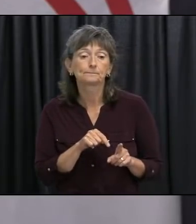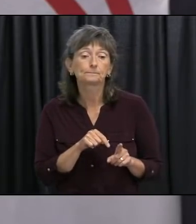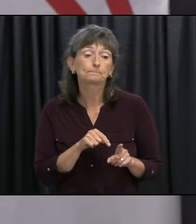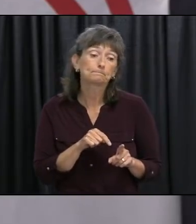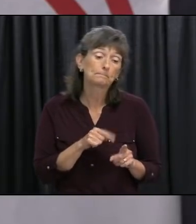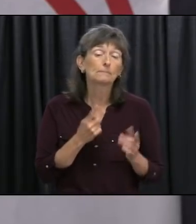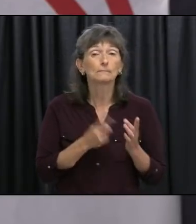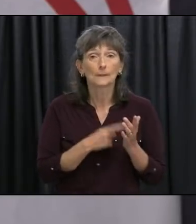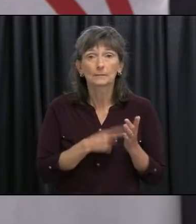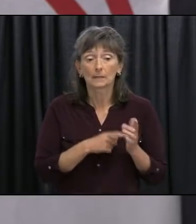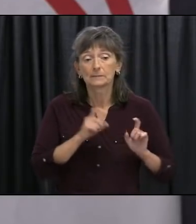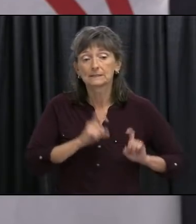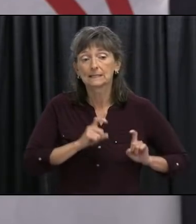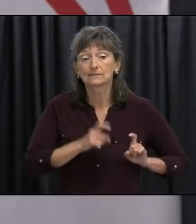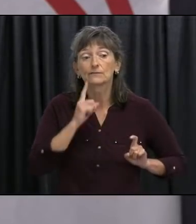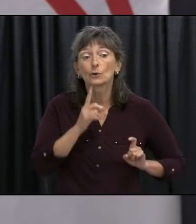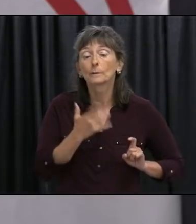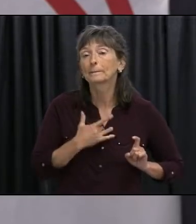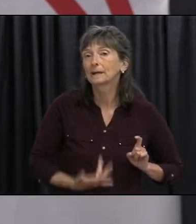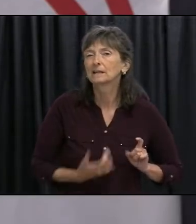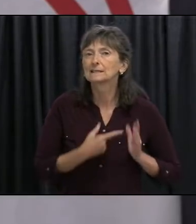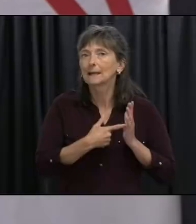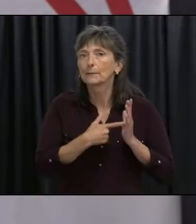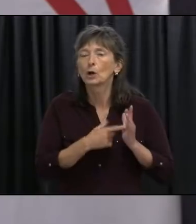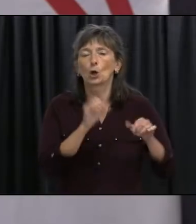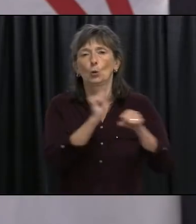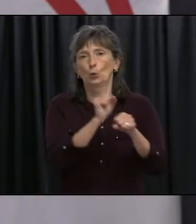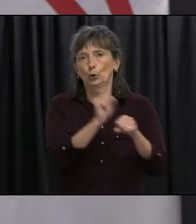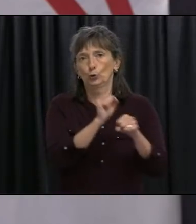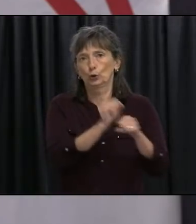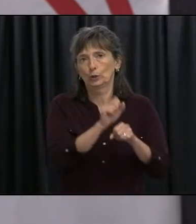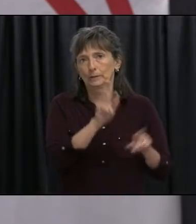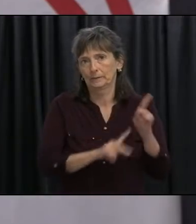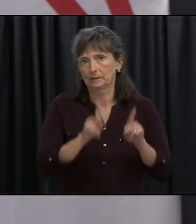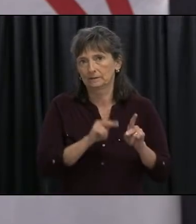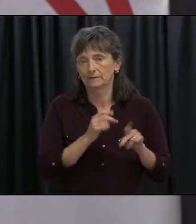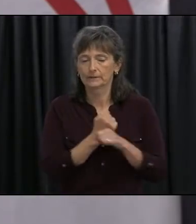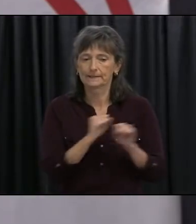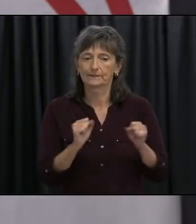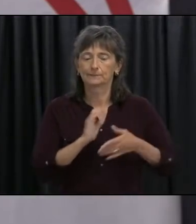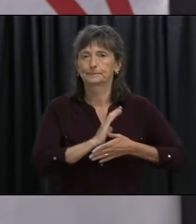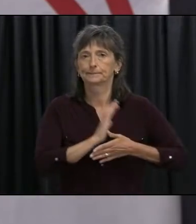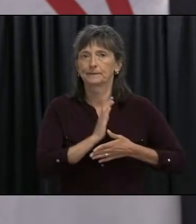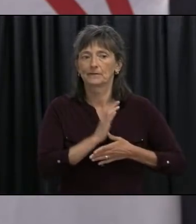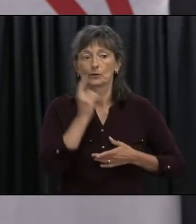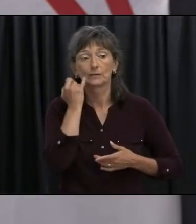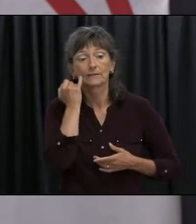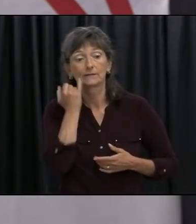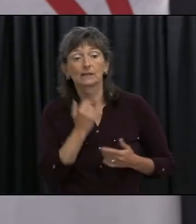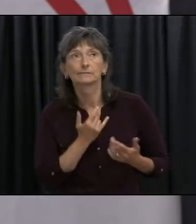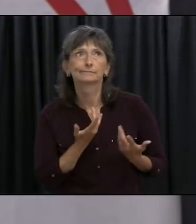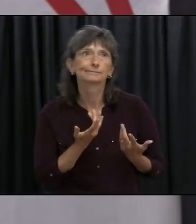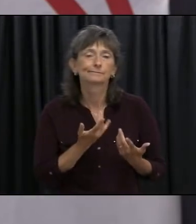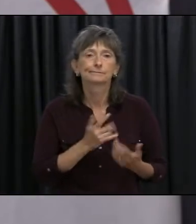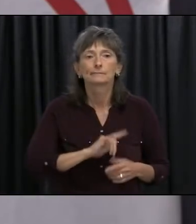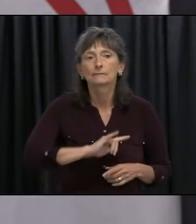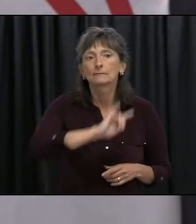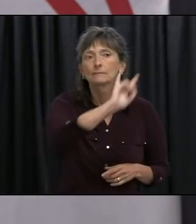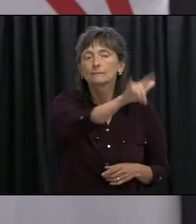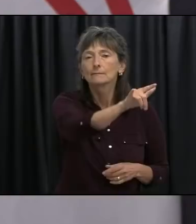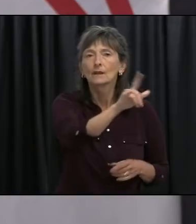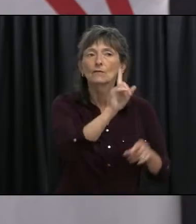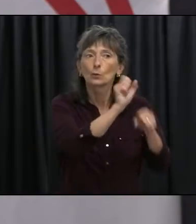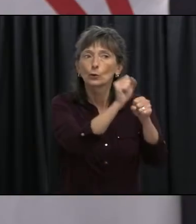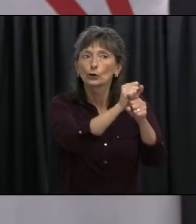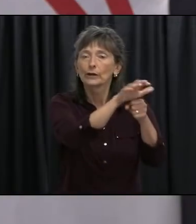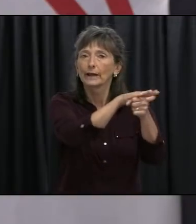mean testing for a workforce that will actually go as a safety precaution for someone that would actually travel into a work site,